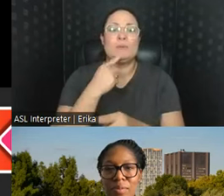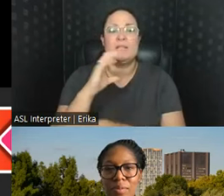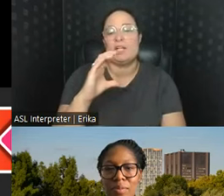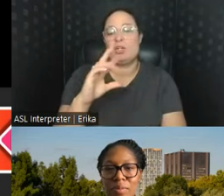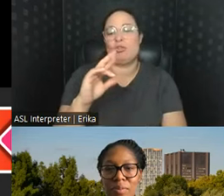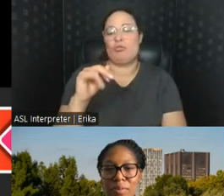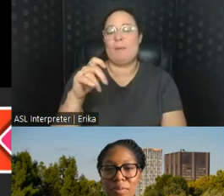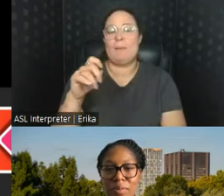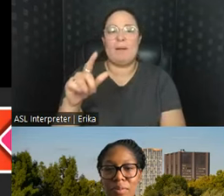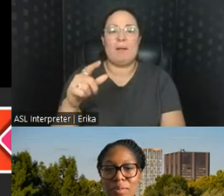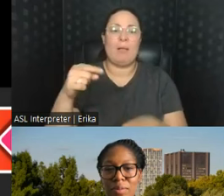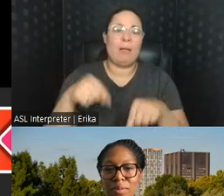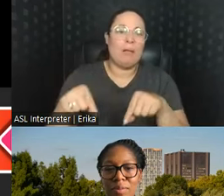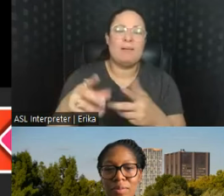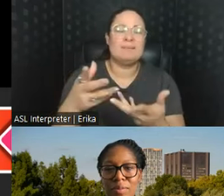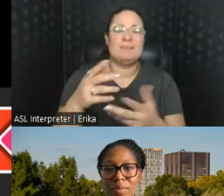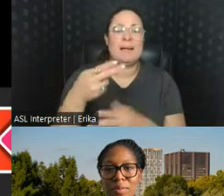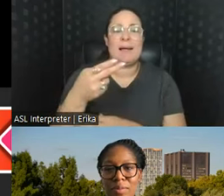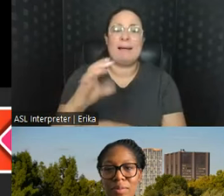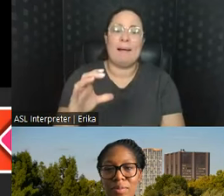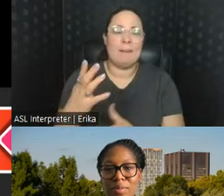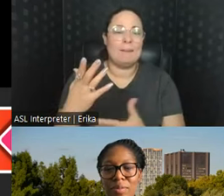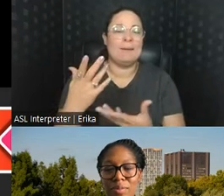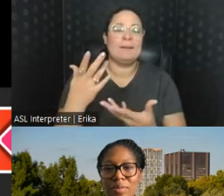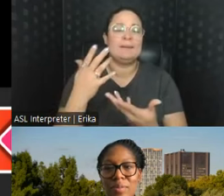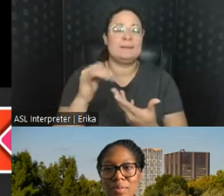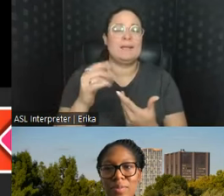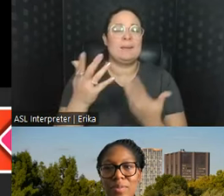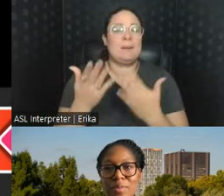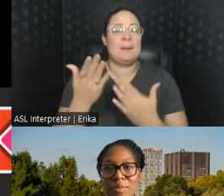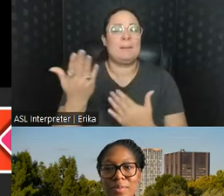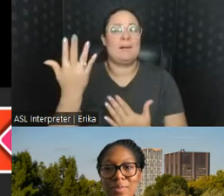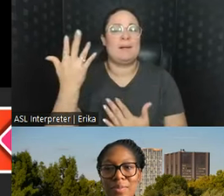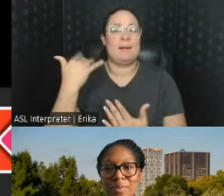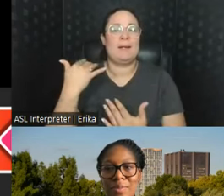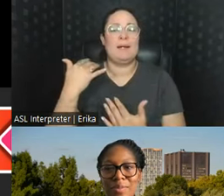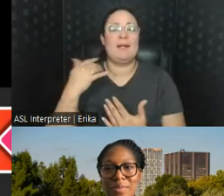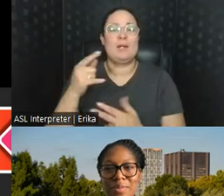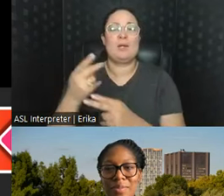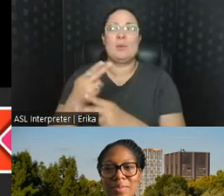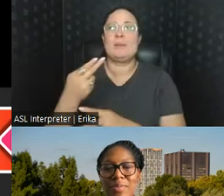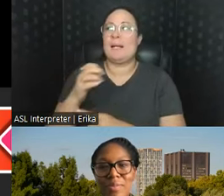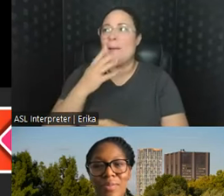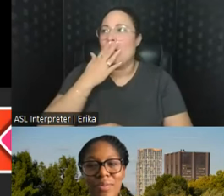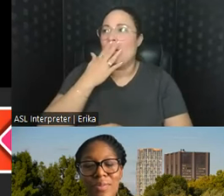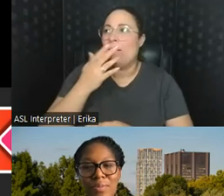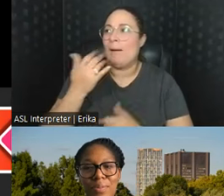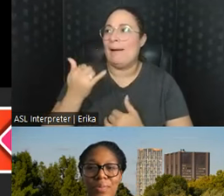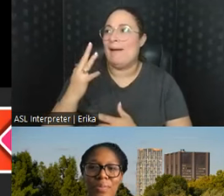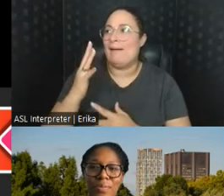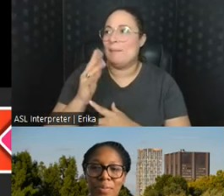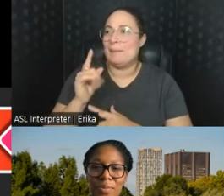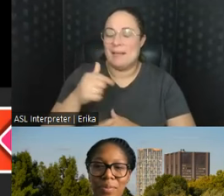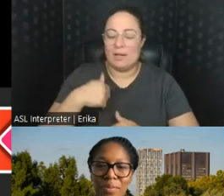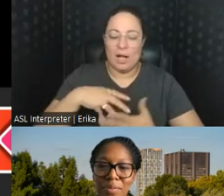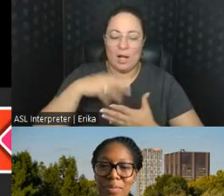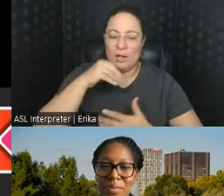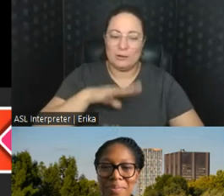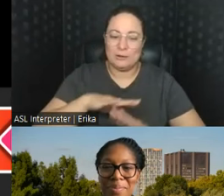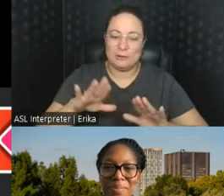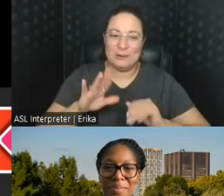the handicapped. That's a word you were probably using up until 5 minutes ago, which is fine. Again, we're not here to